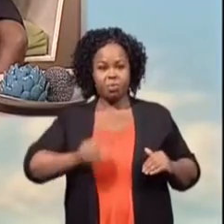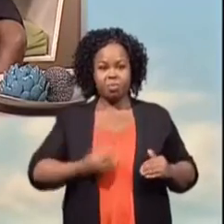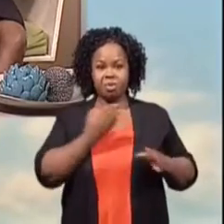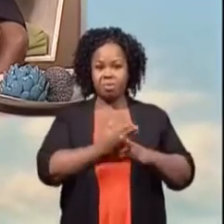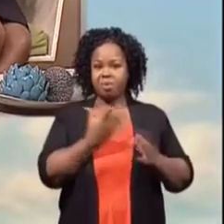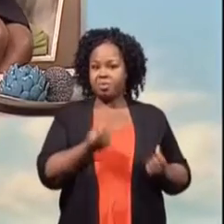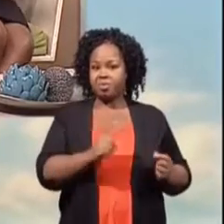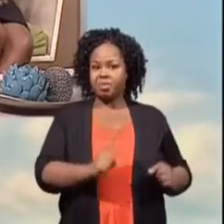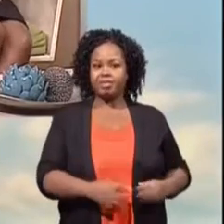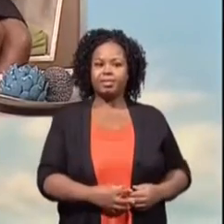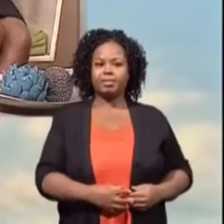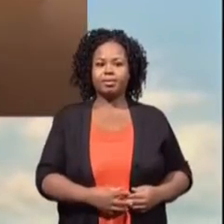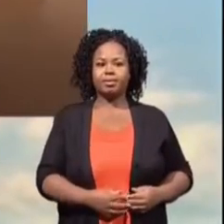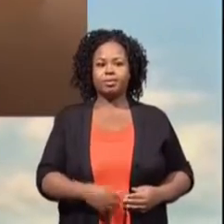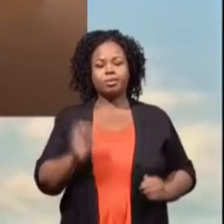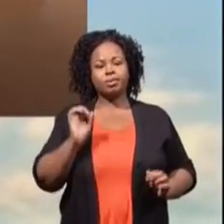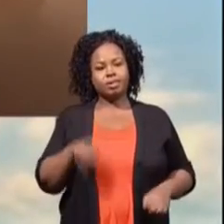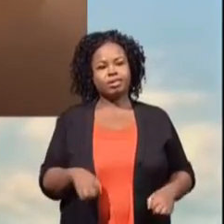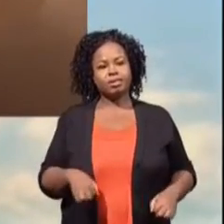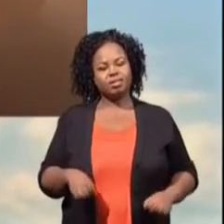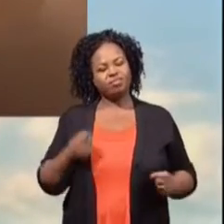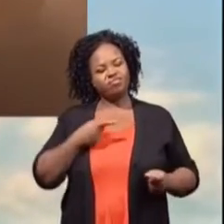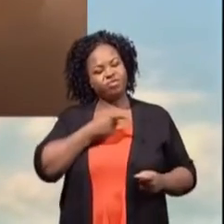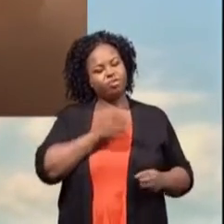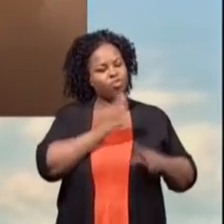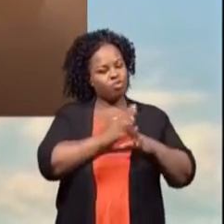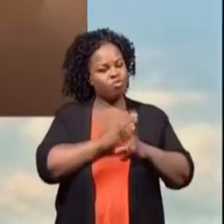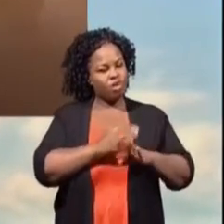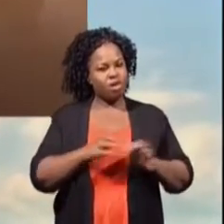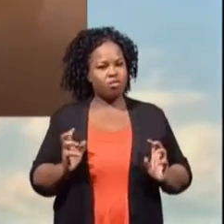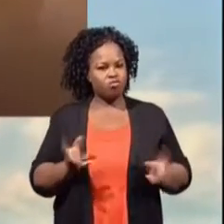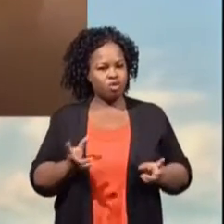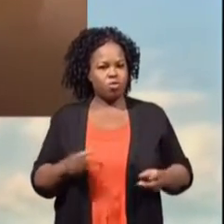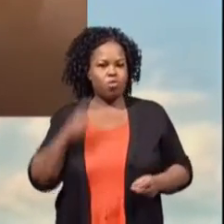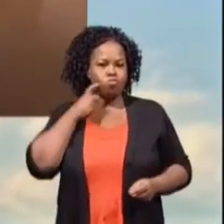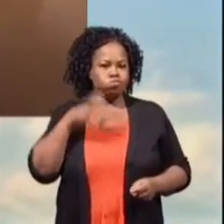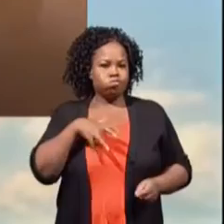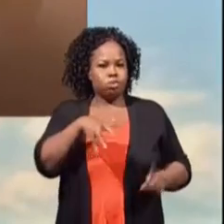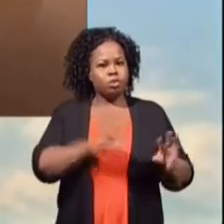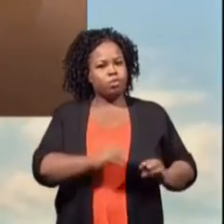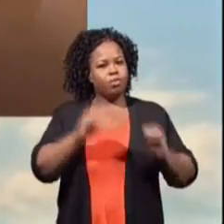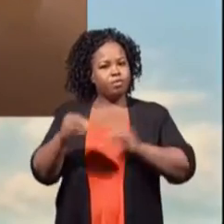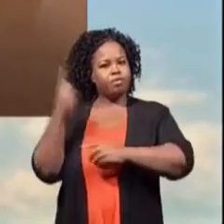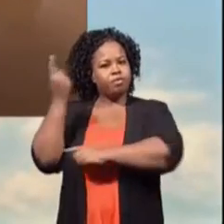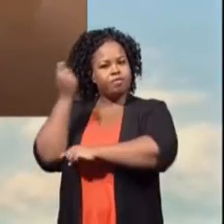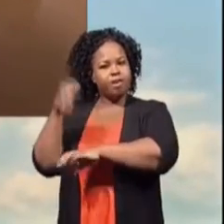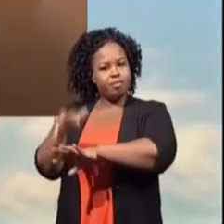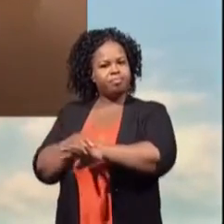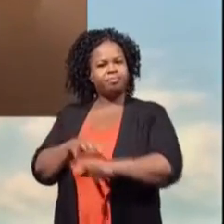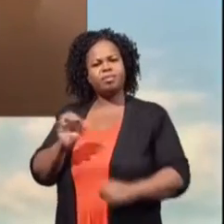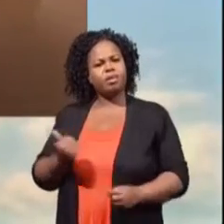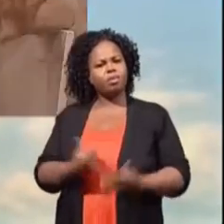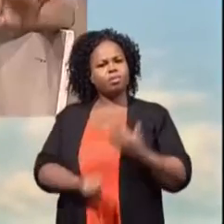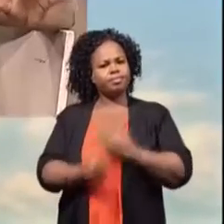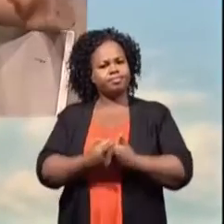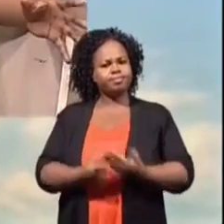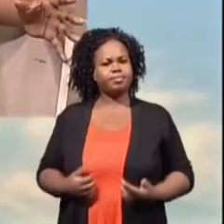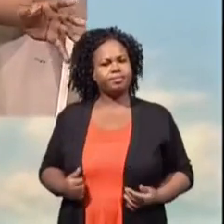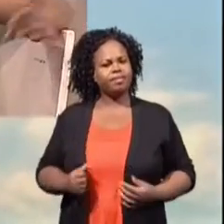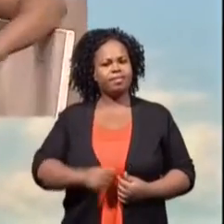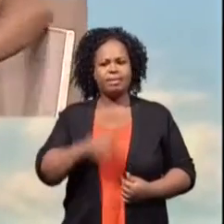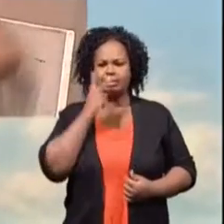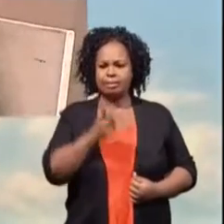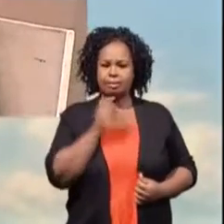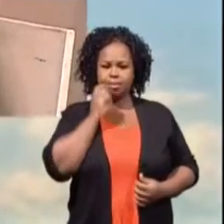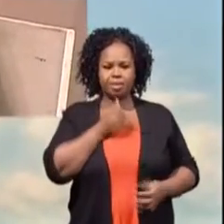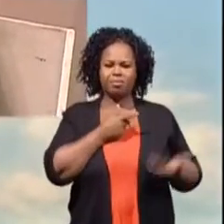some more thing with that. So, then most women there do not pregnant one, na chuta no kela makai. Kwenza kala ni so